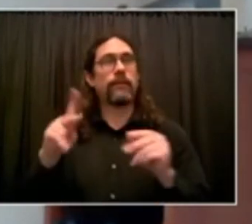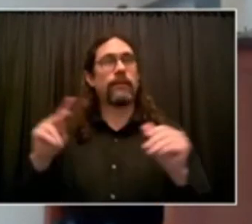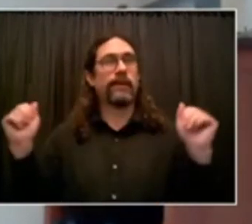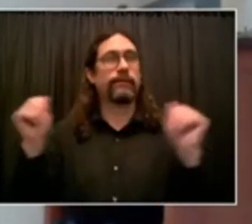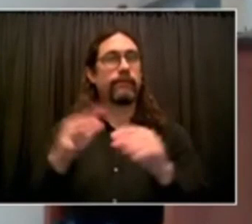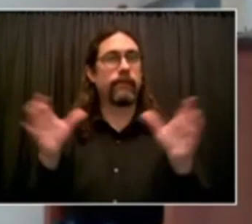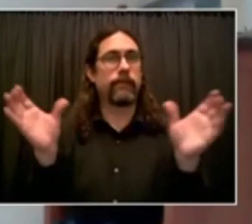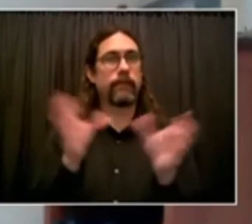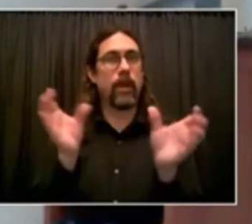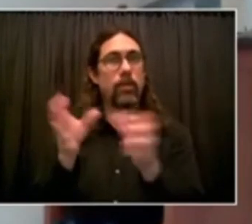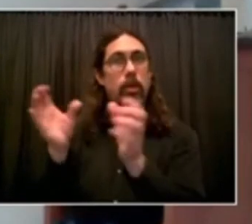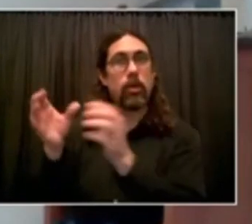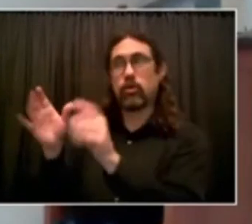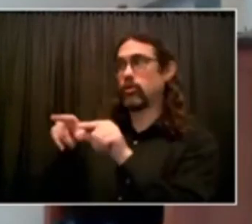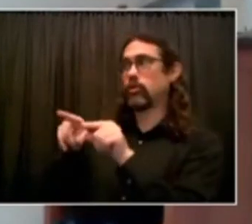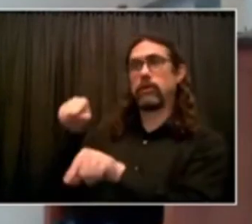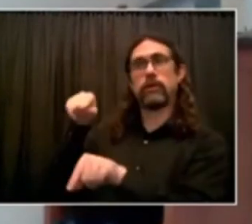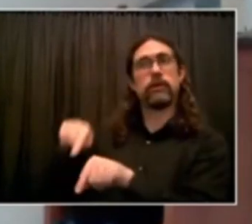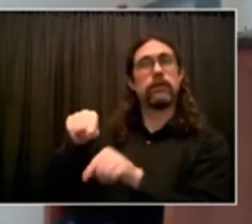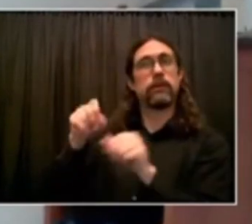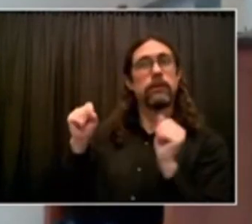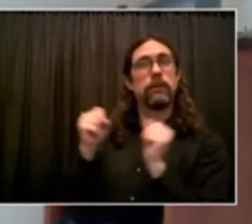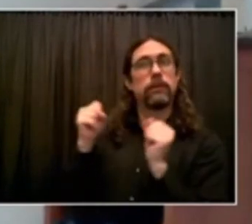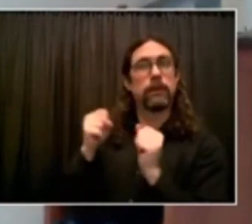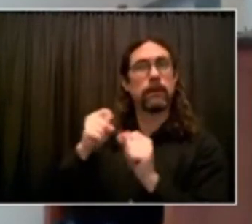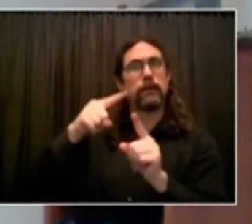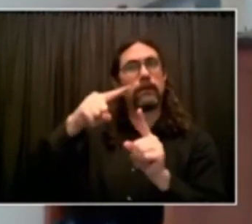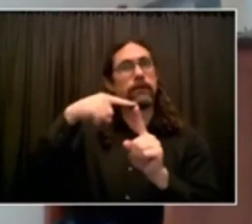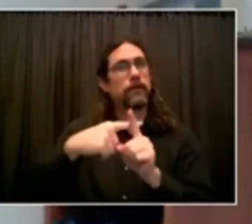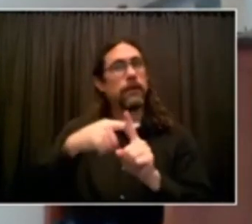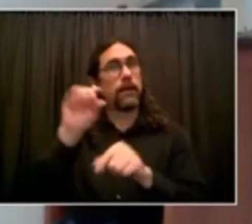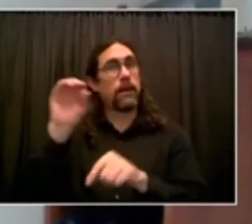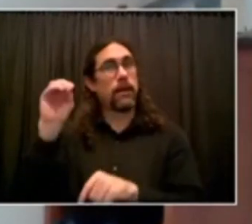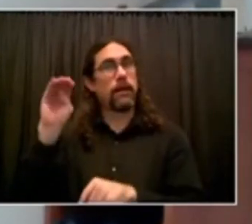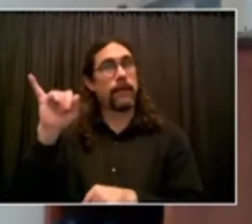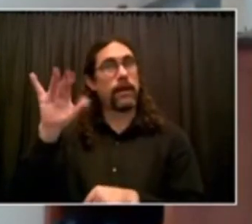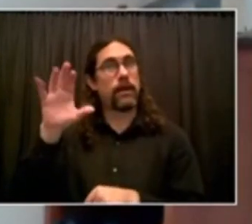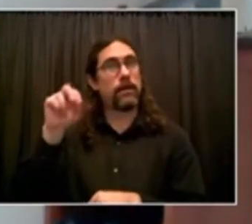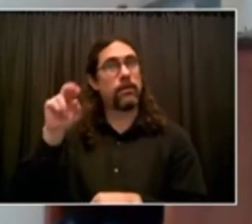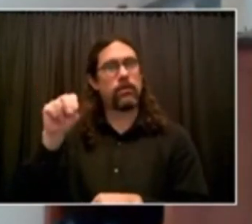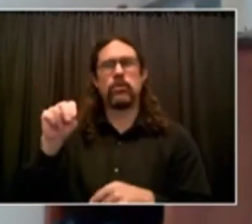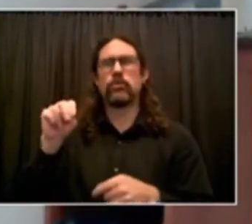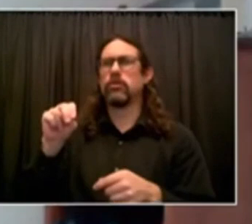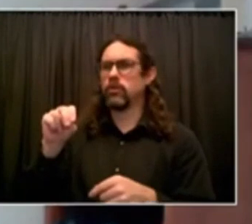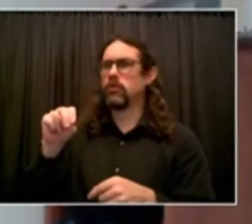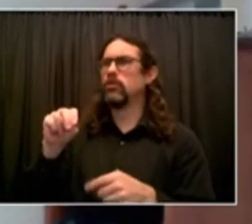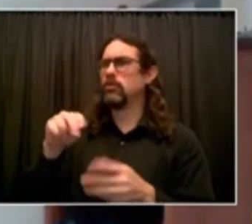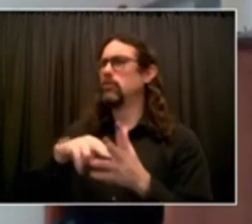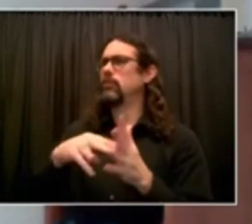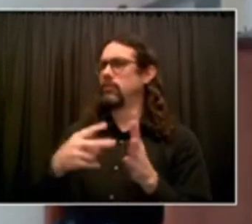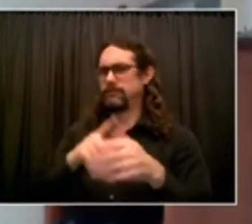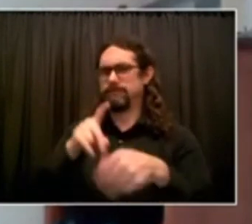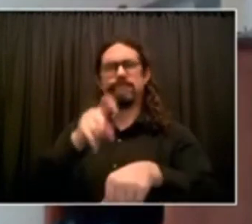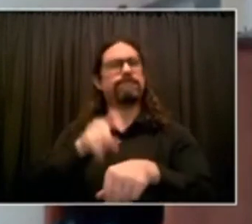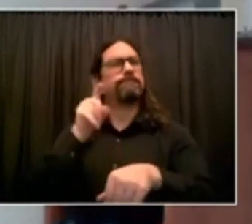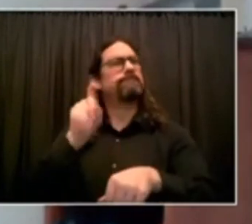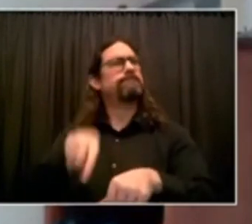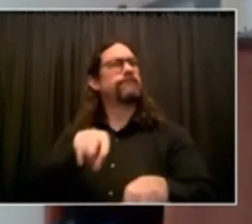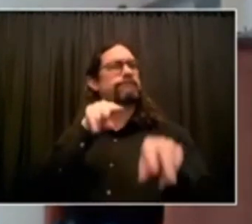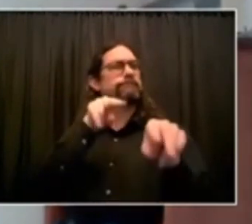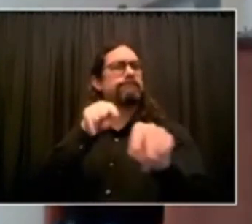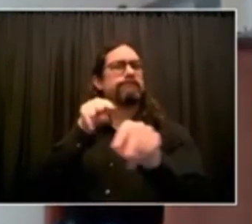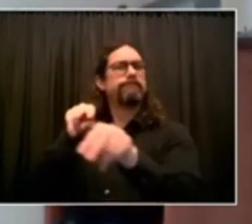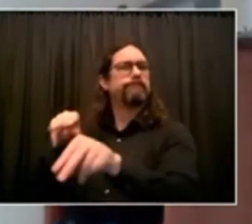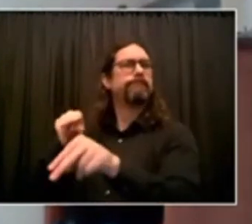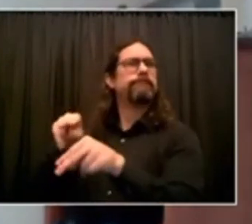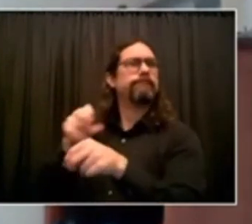but as has been said, to immunocompromised people, to older individuals in our community, to kids under